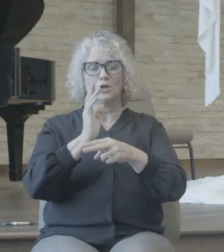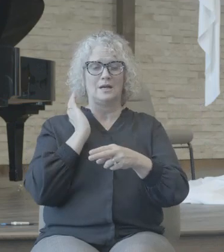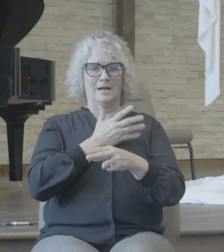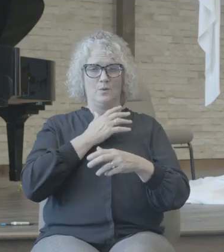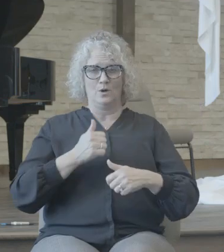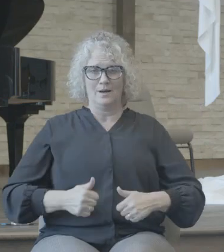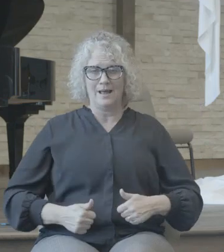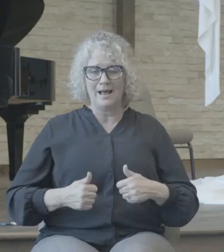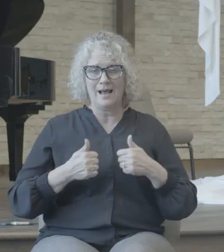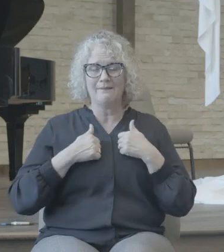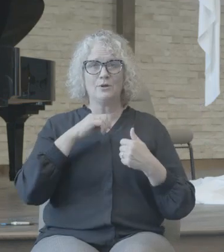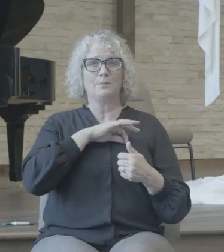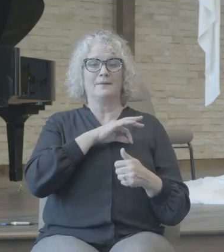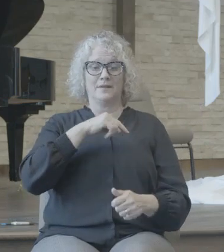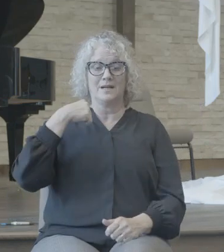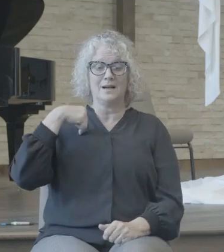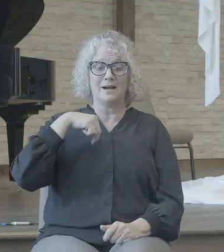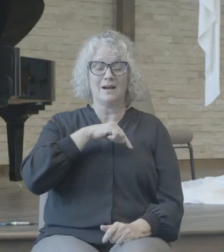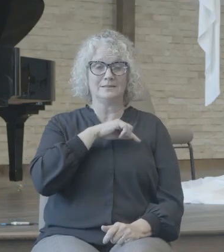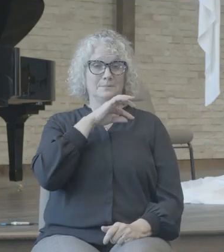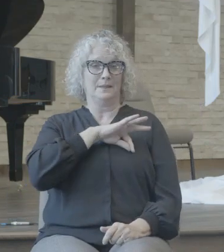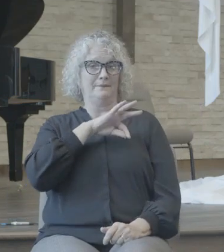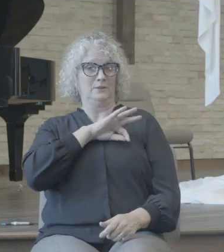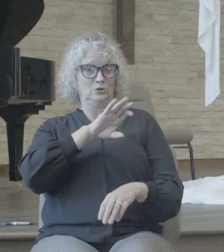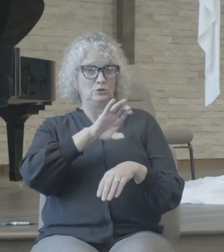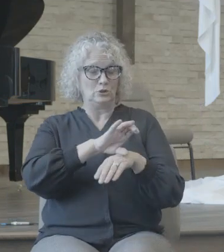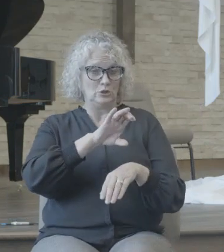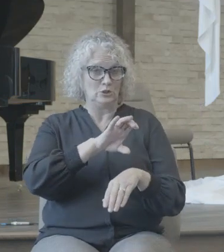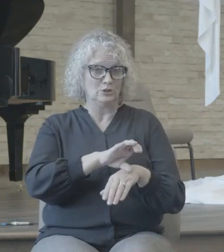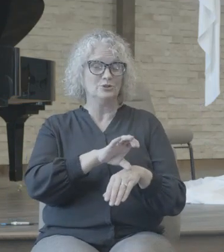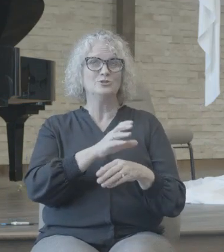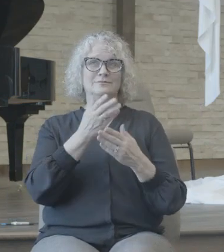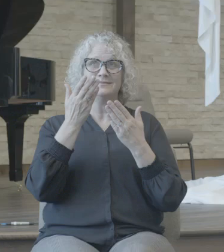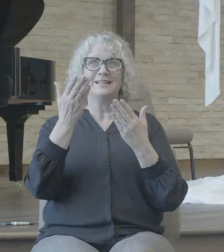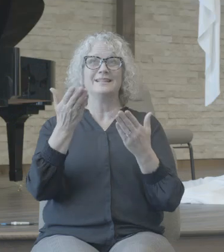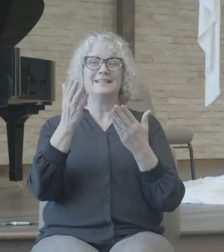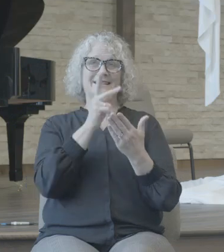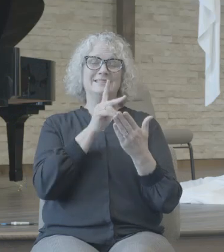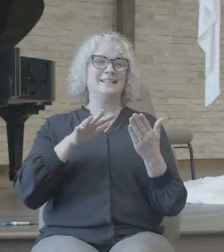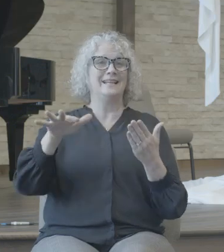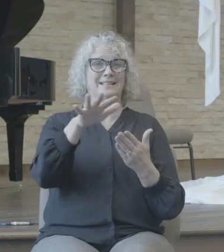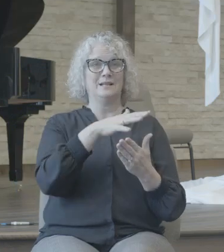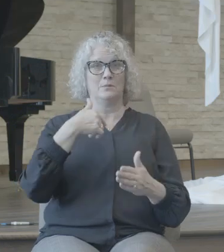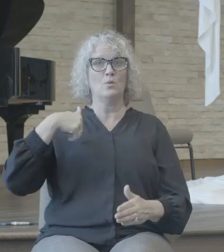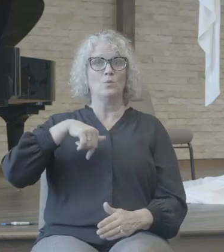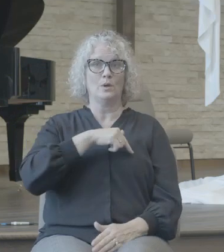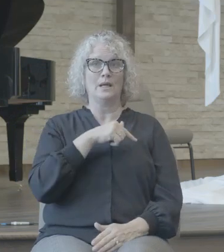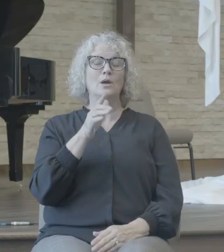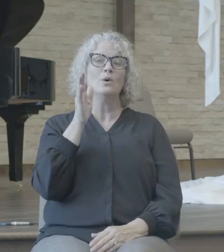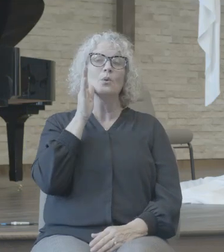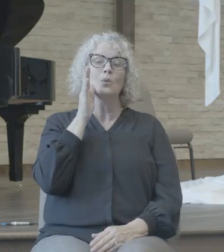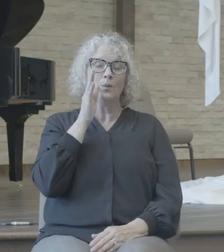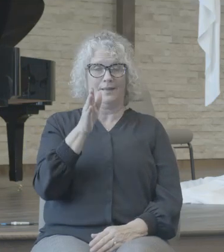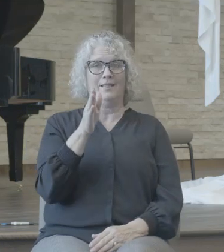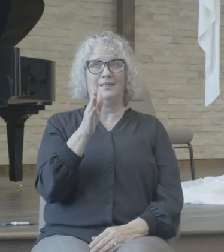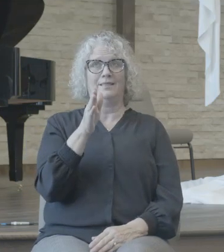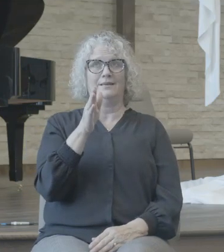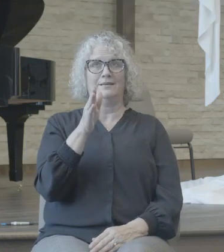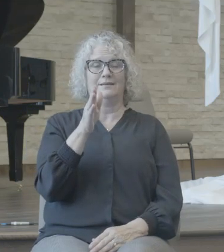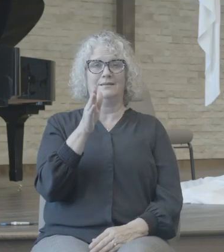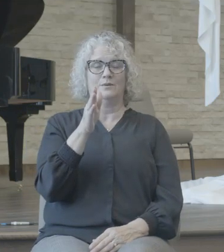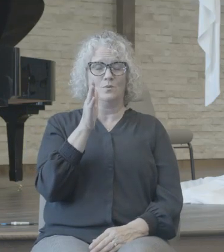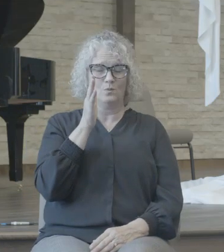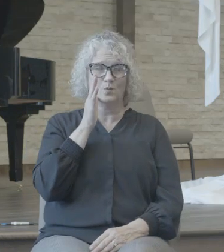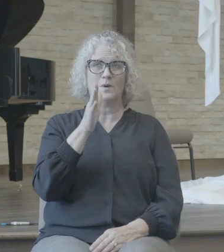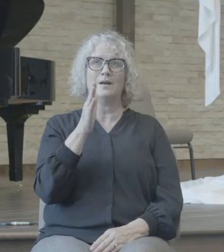us and of the church and of his kingdom. And we will experience eternity with our